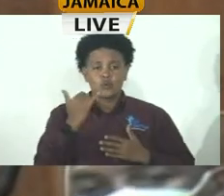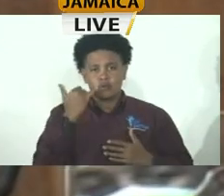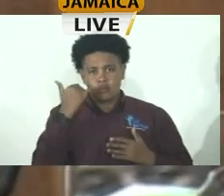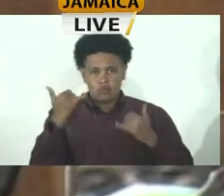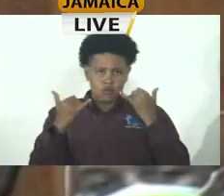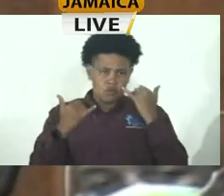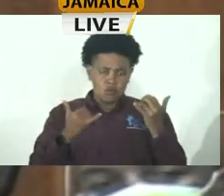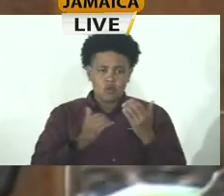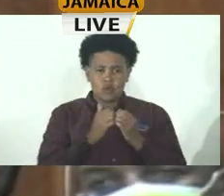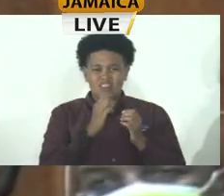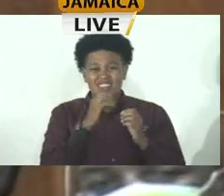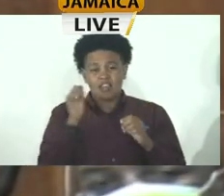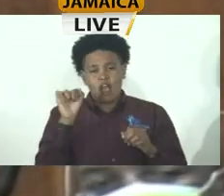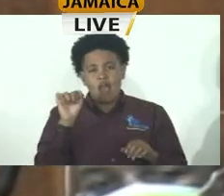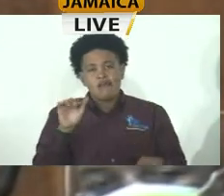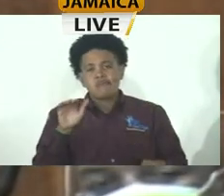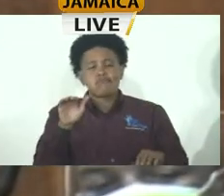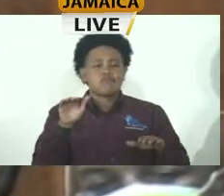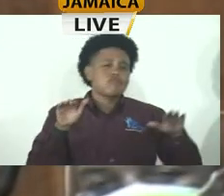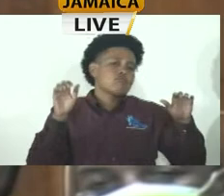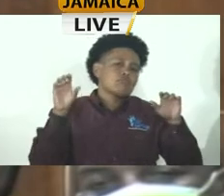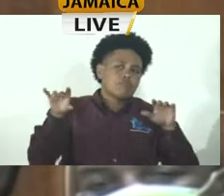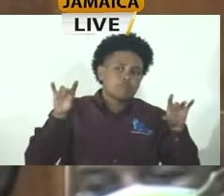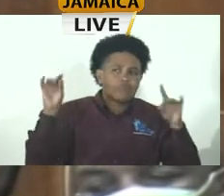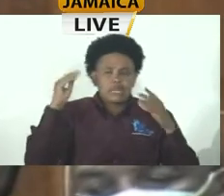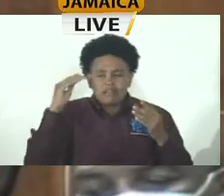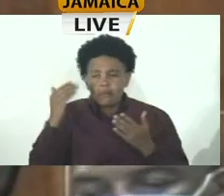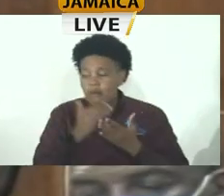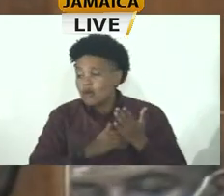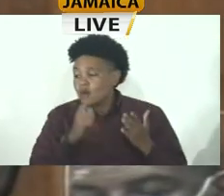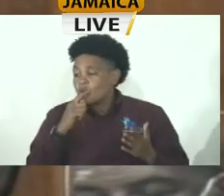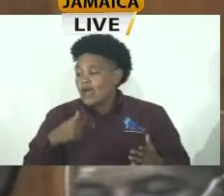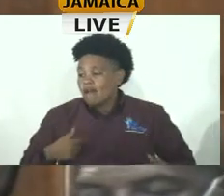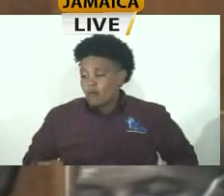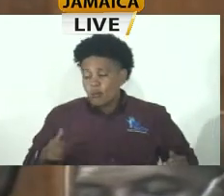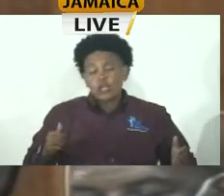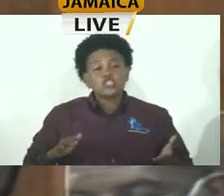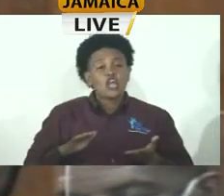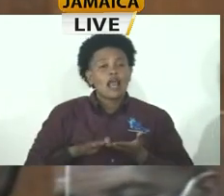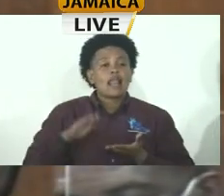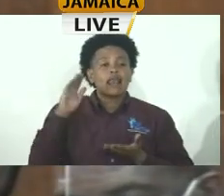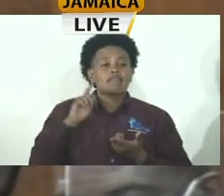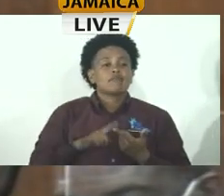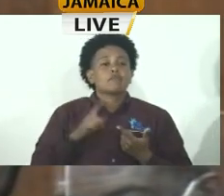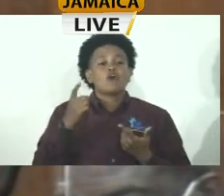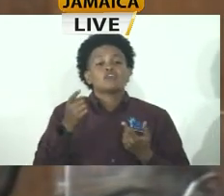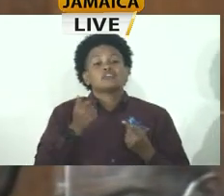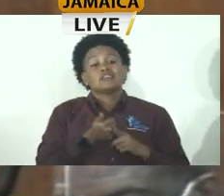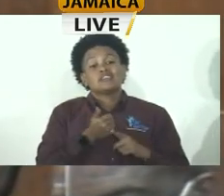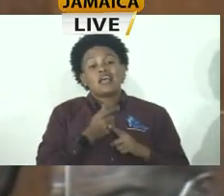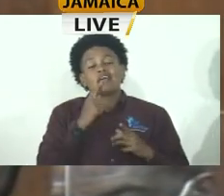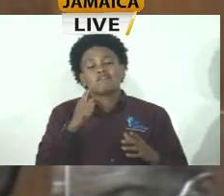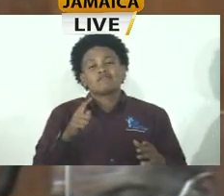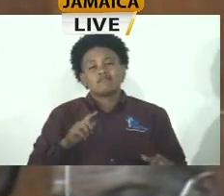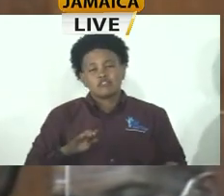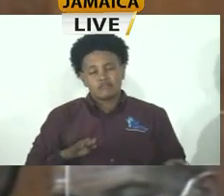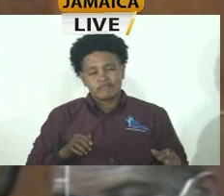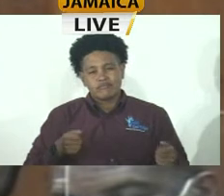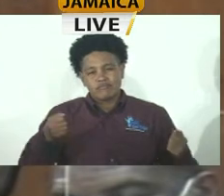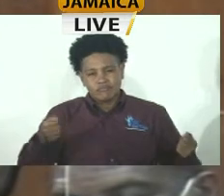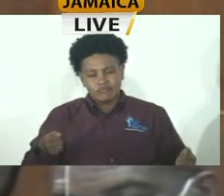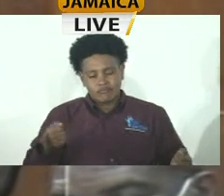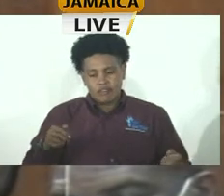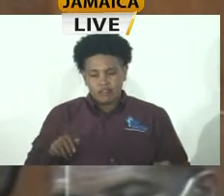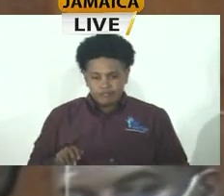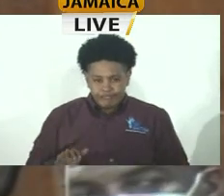retrofitted with audio visual equipment and a wheelchair lift as well as space to facilitate a stretcher through